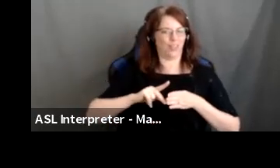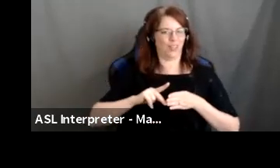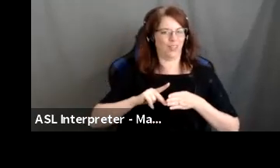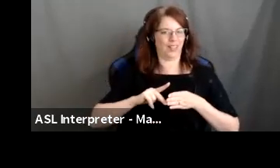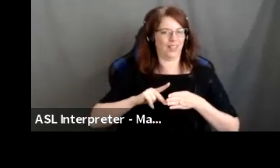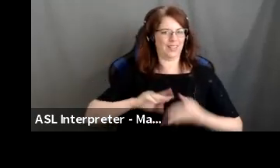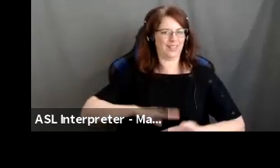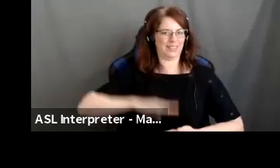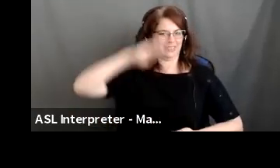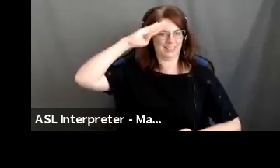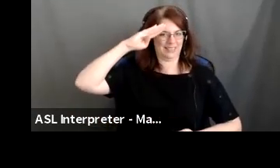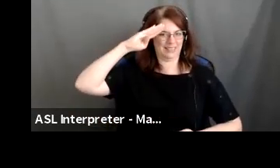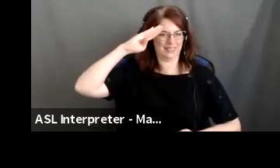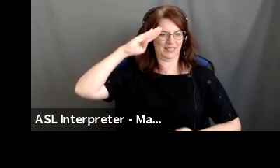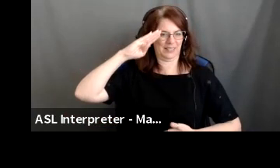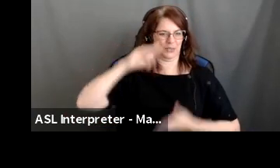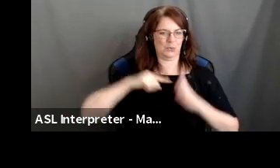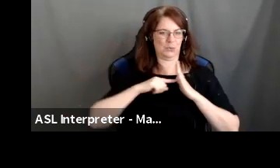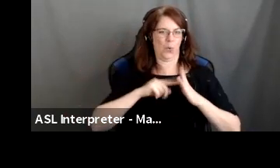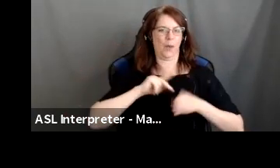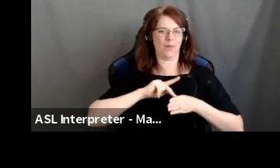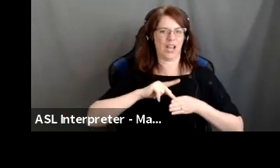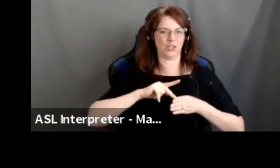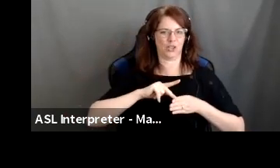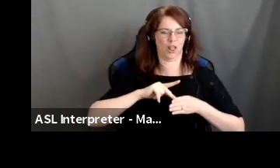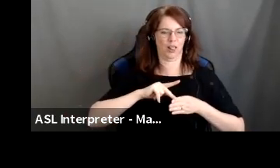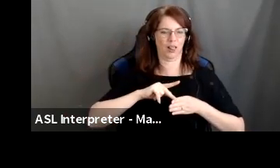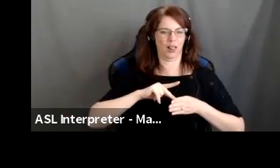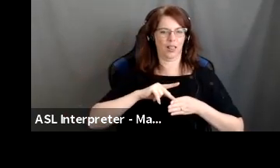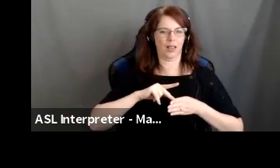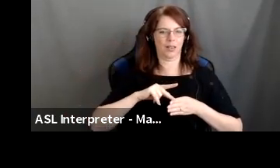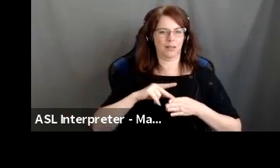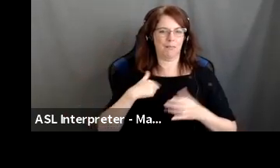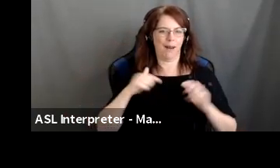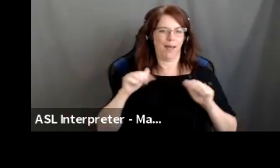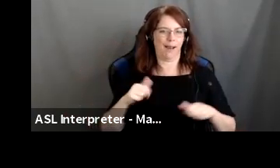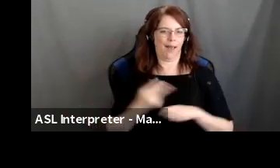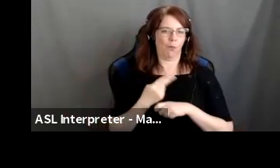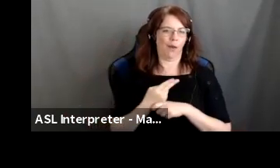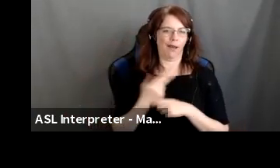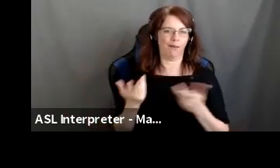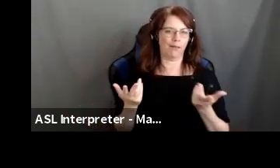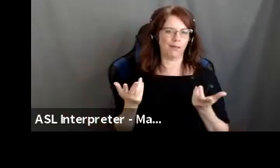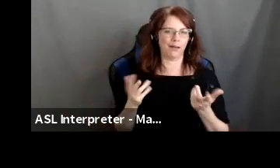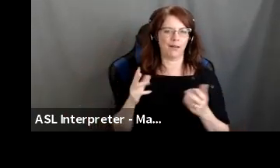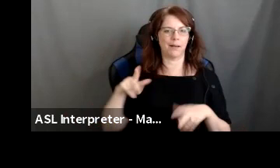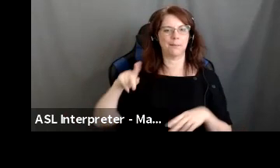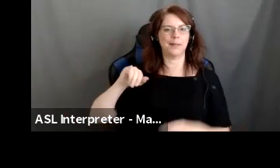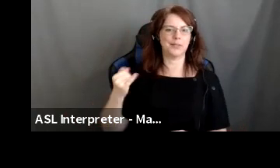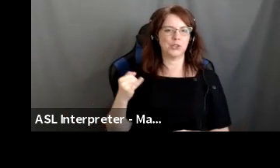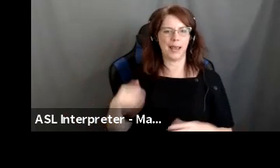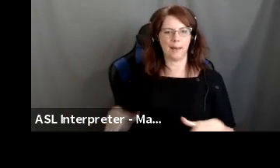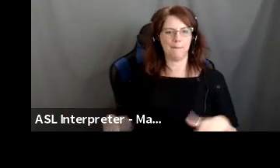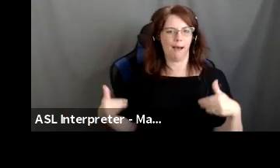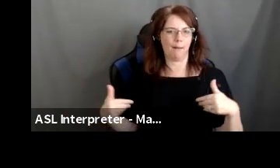top part showing professionalism, but I can still wear pajama bottoms or